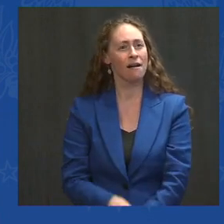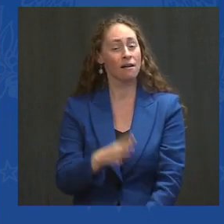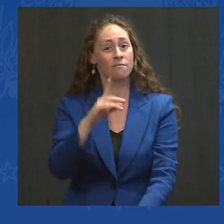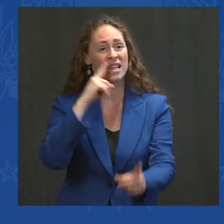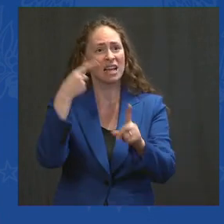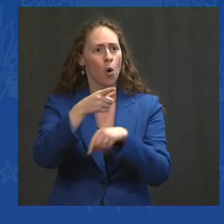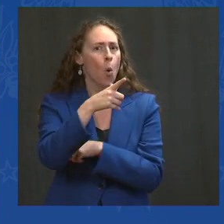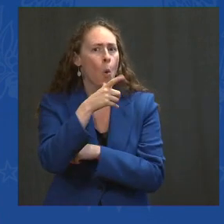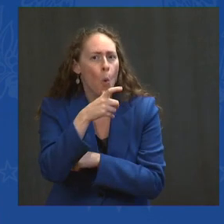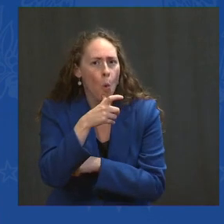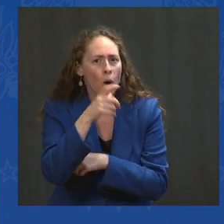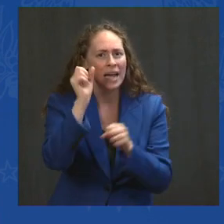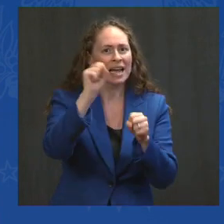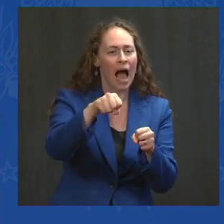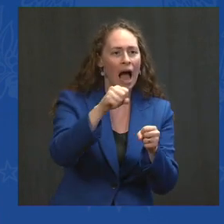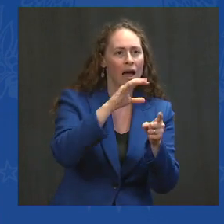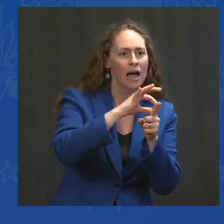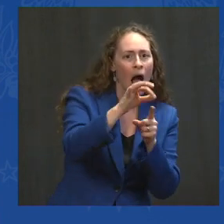vote counts.